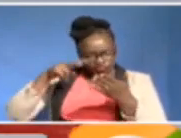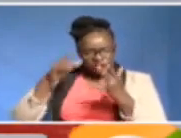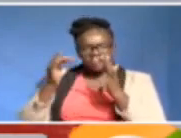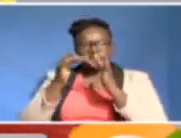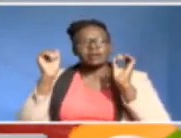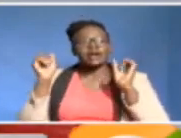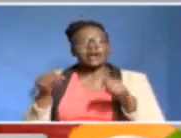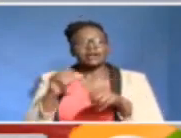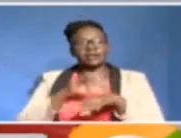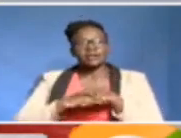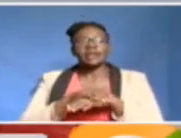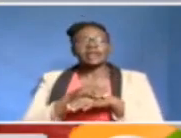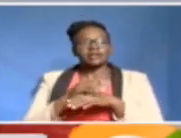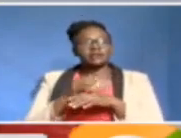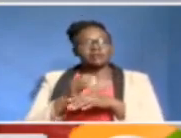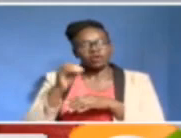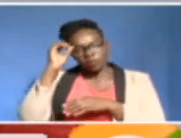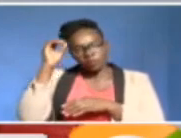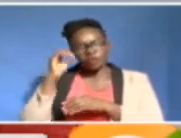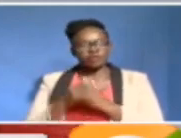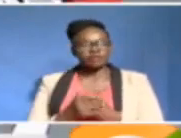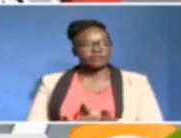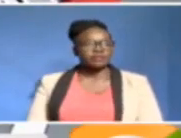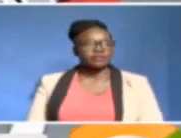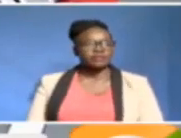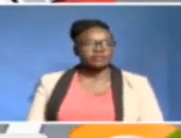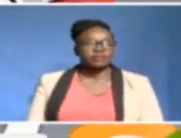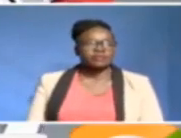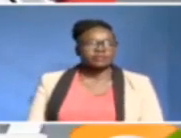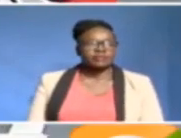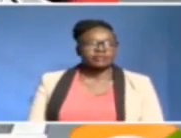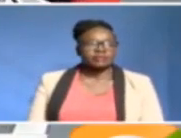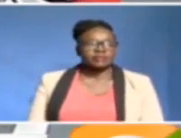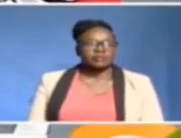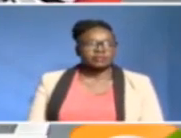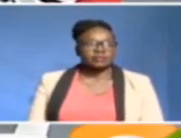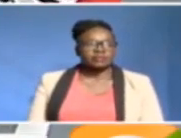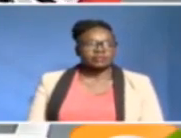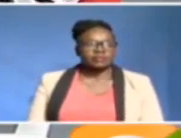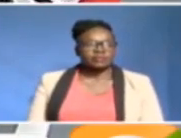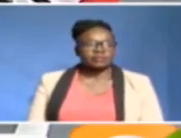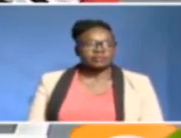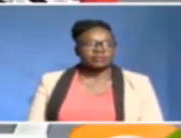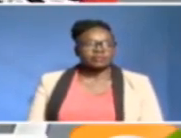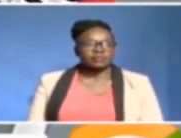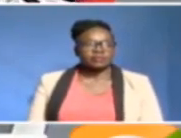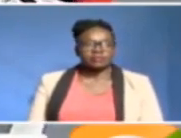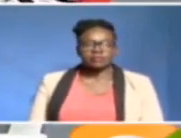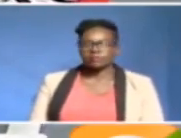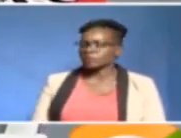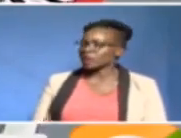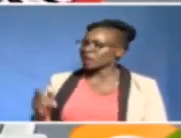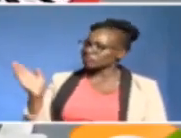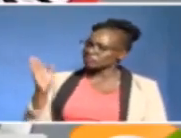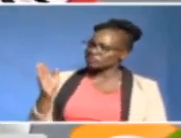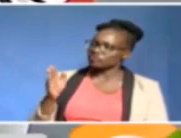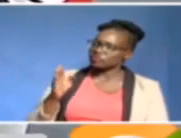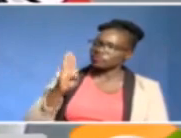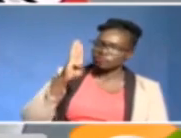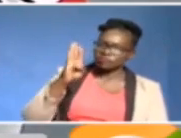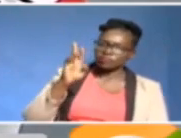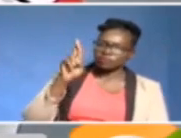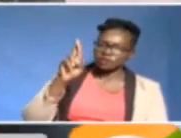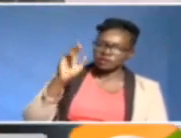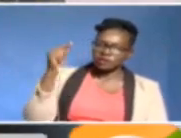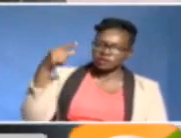he's giving me second opinion, but I already knew it. Right. And Bridget, let's come to you, because you've been very honest about your story and journey. You came